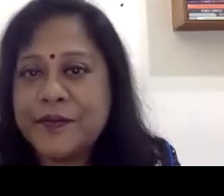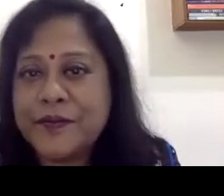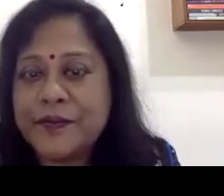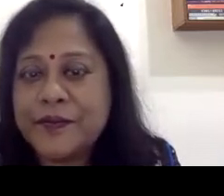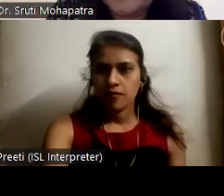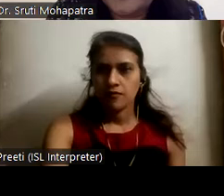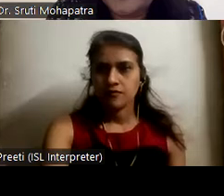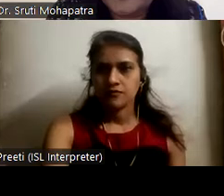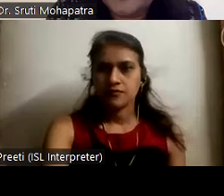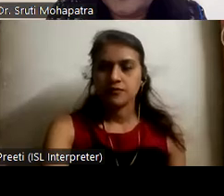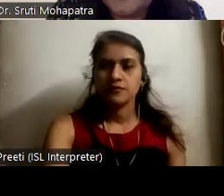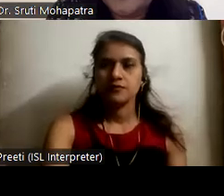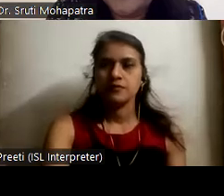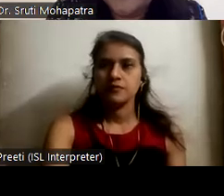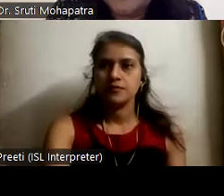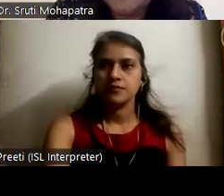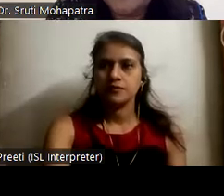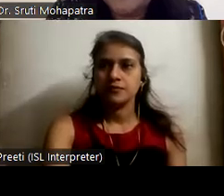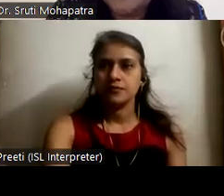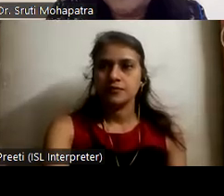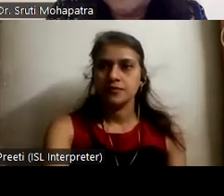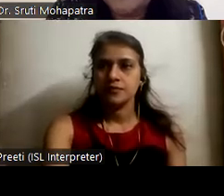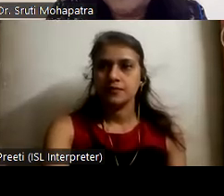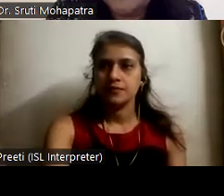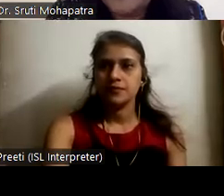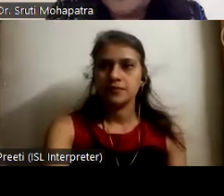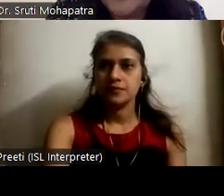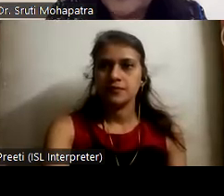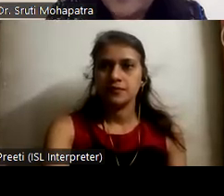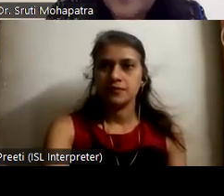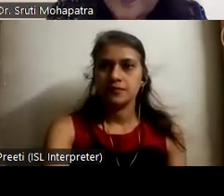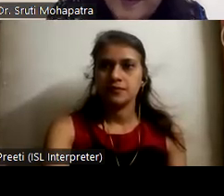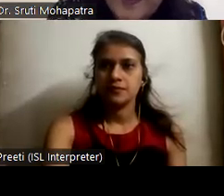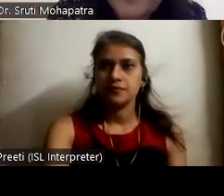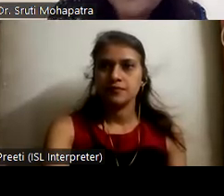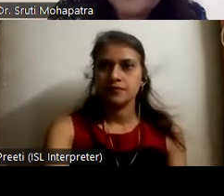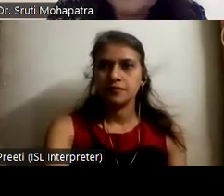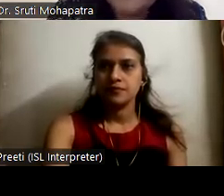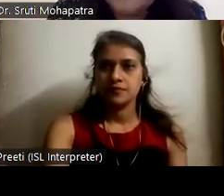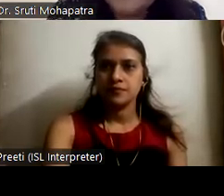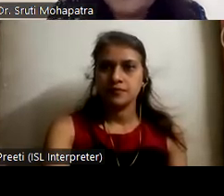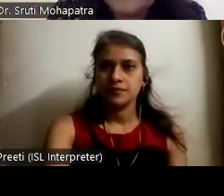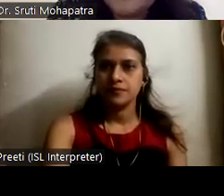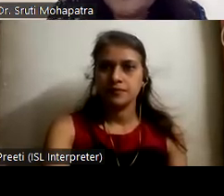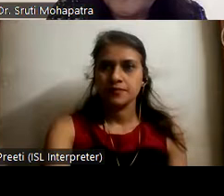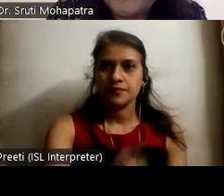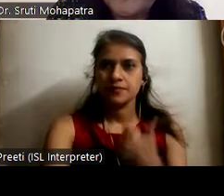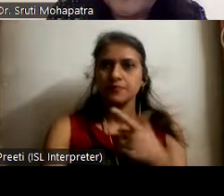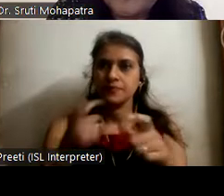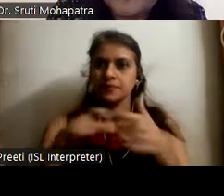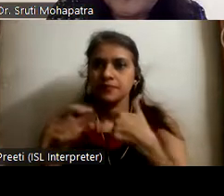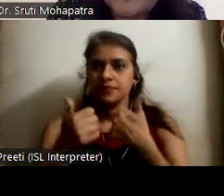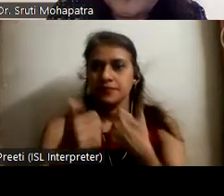Hi, ma'am. This is Akshita. Yes. So what